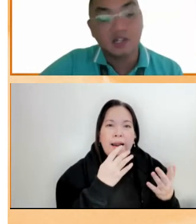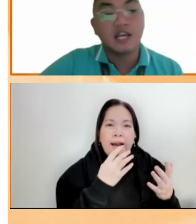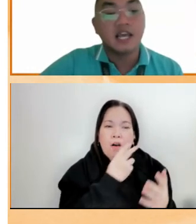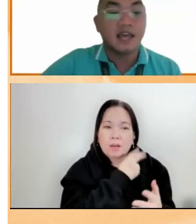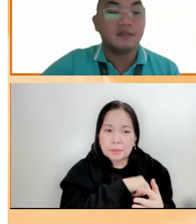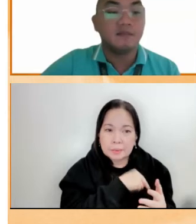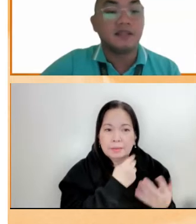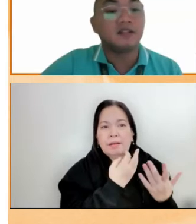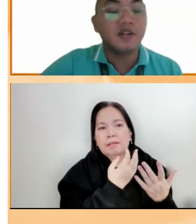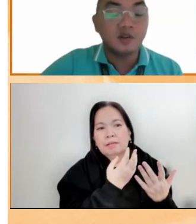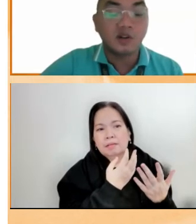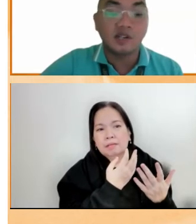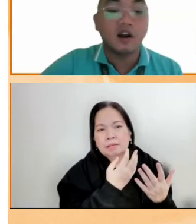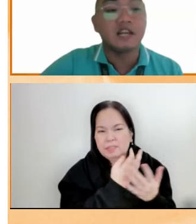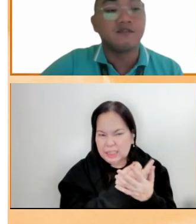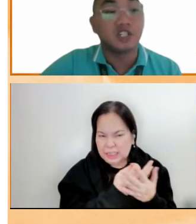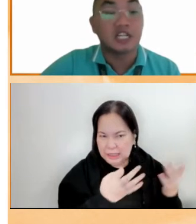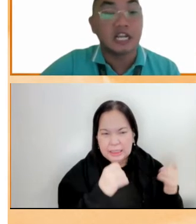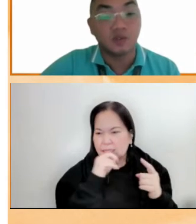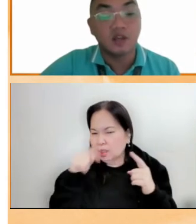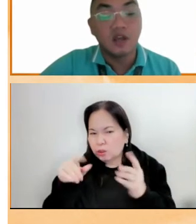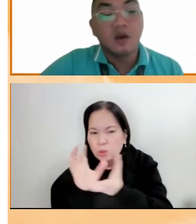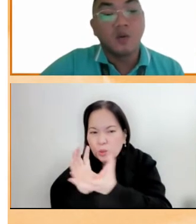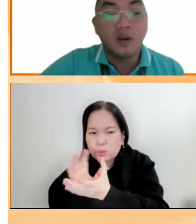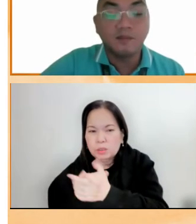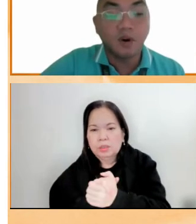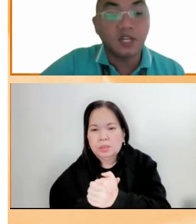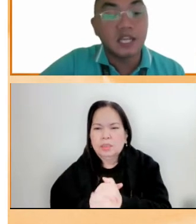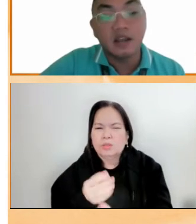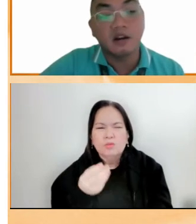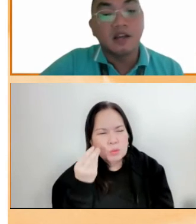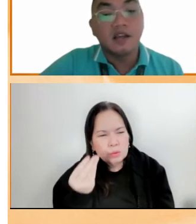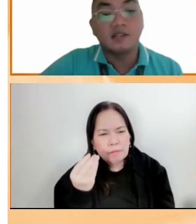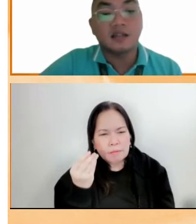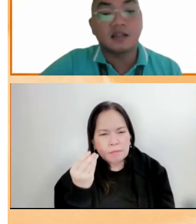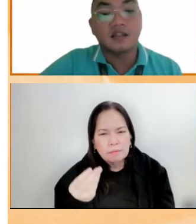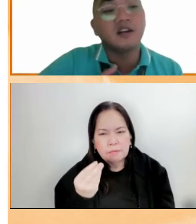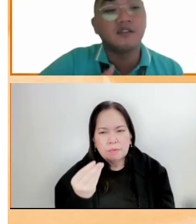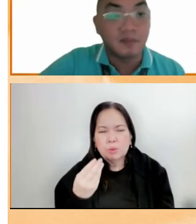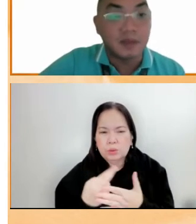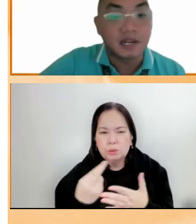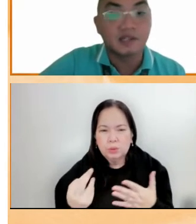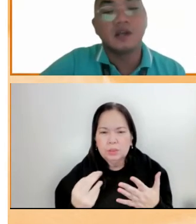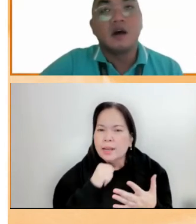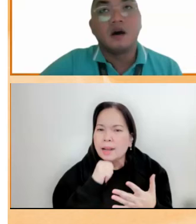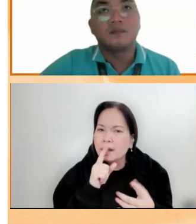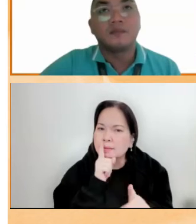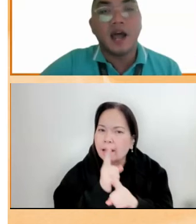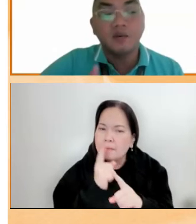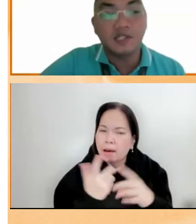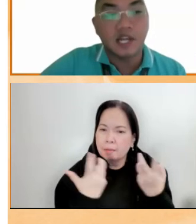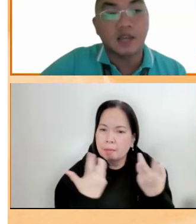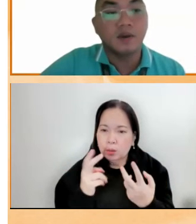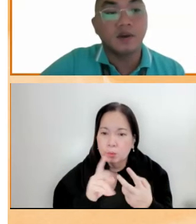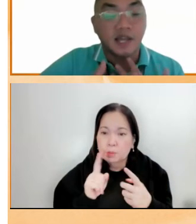scarce, and mental health resources are inefficiently used. What is important here is that here in the Philippines, I